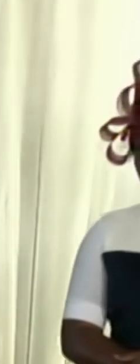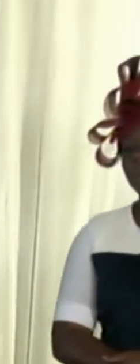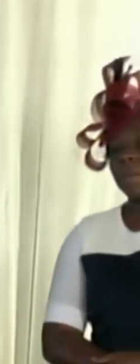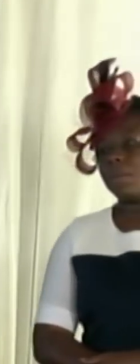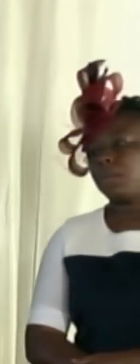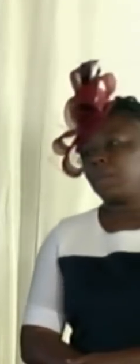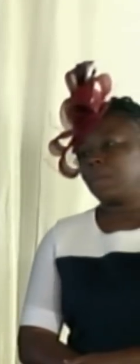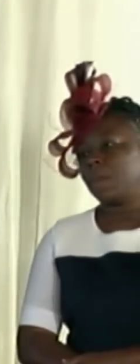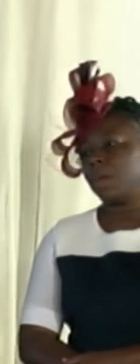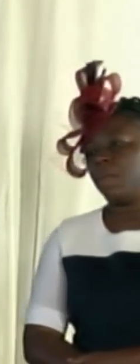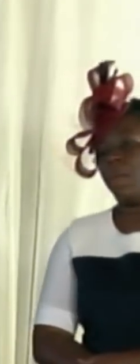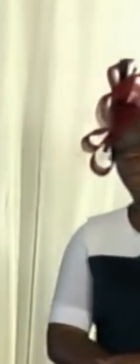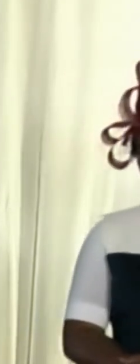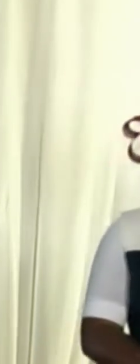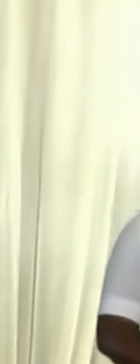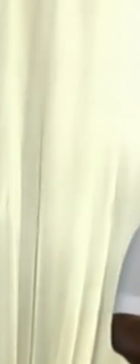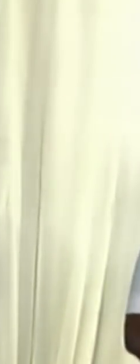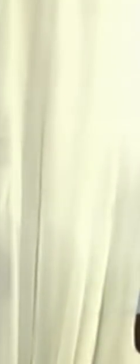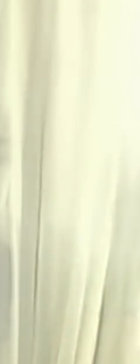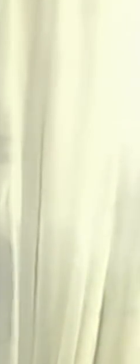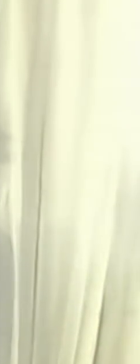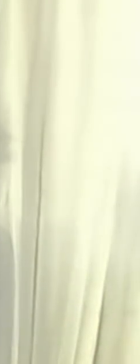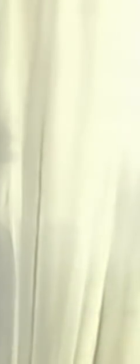a balm